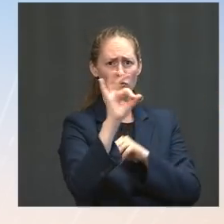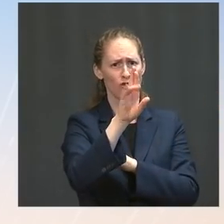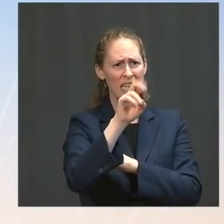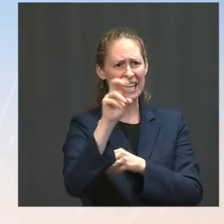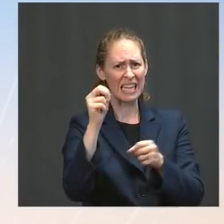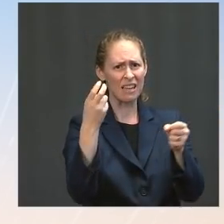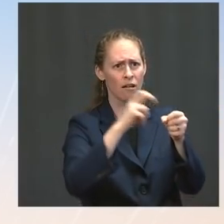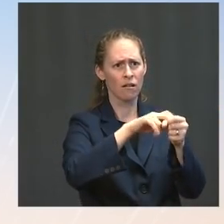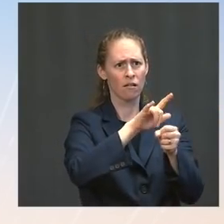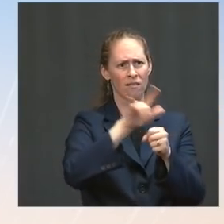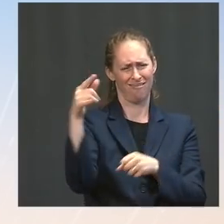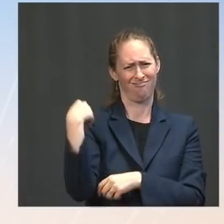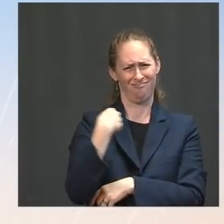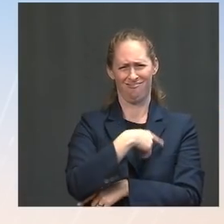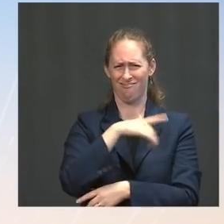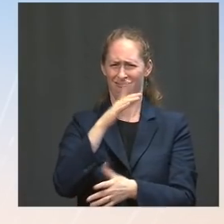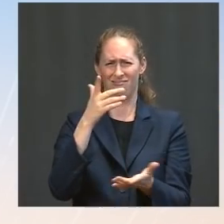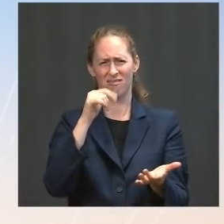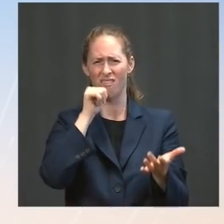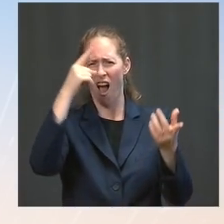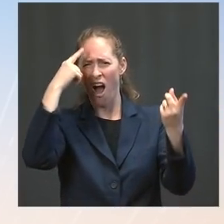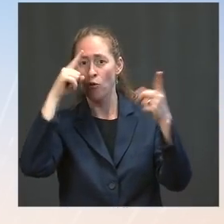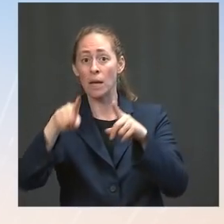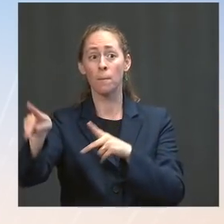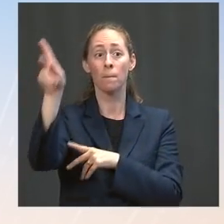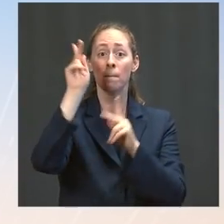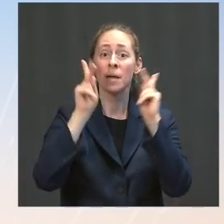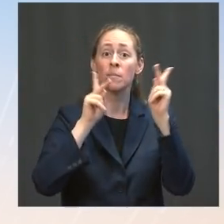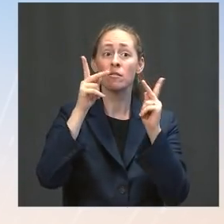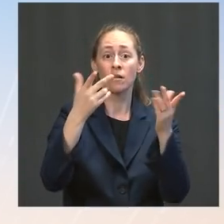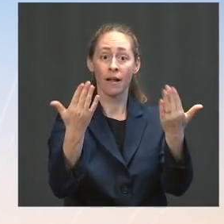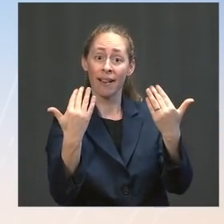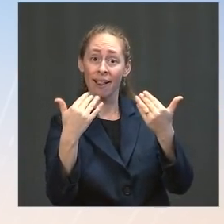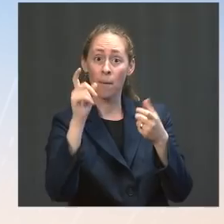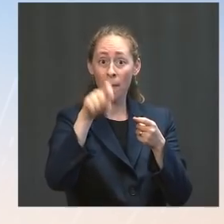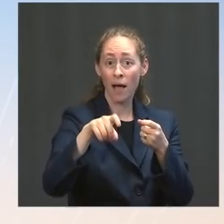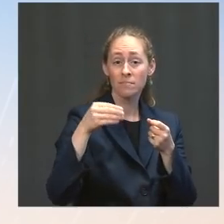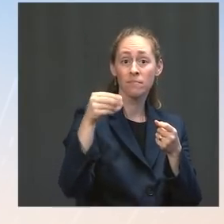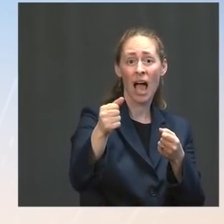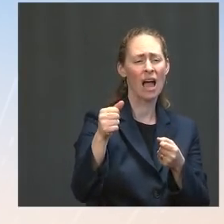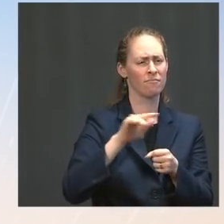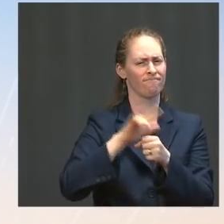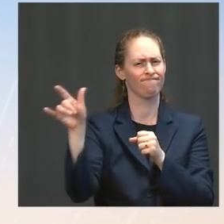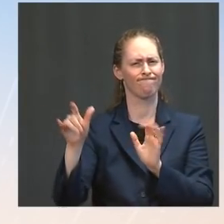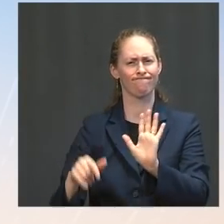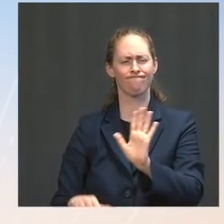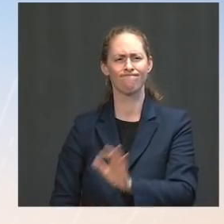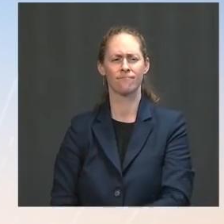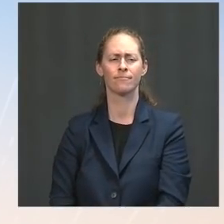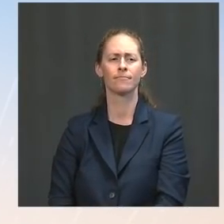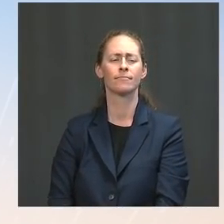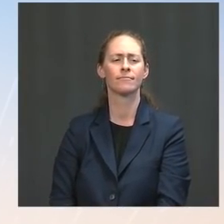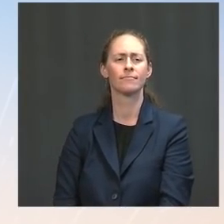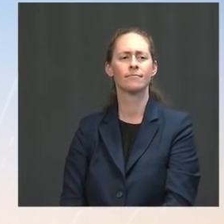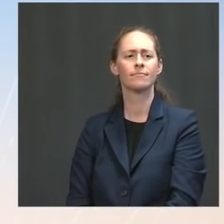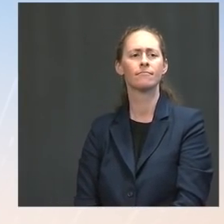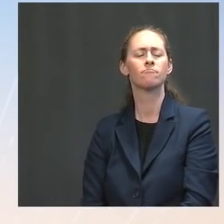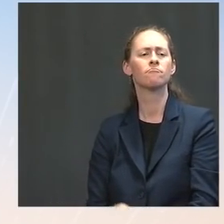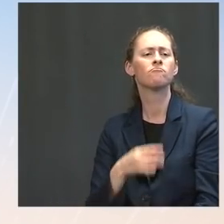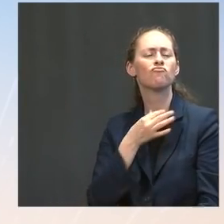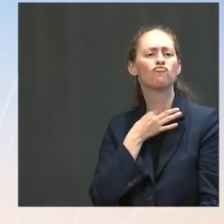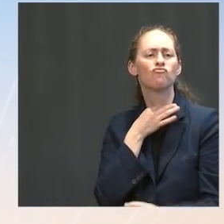by September 11th. What does the White House say to that criticism that those two lawmakers are saying based on their firsthand experience?